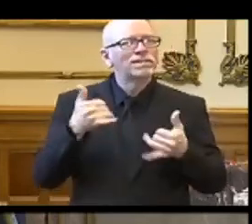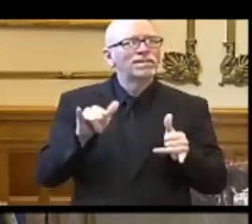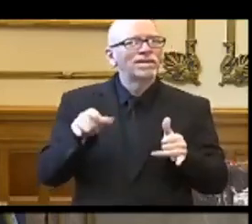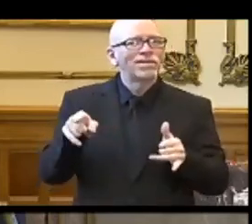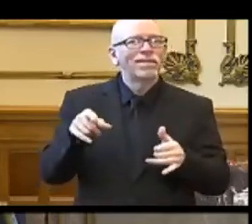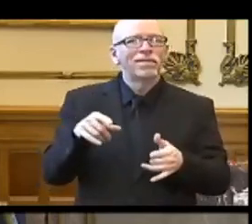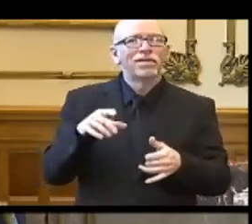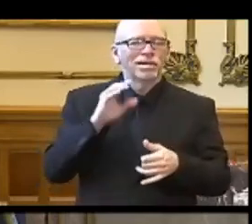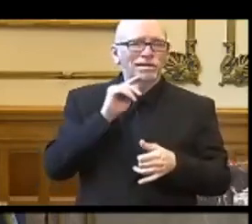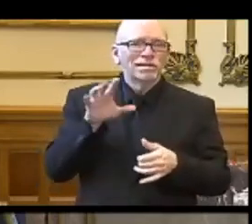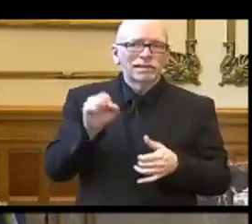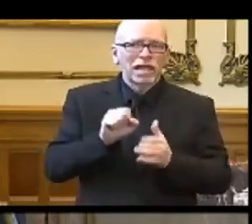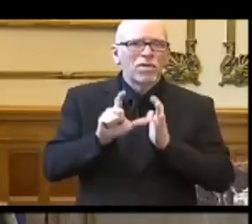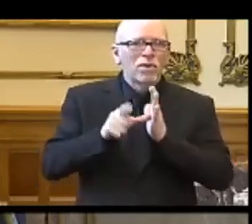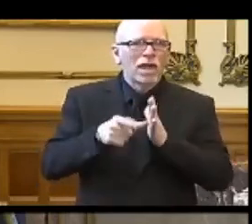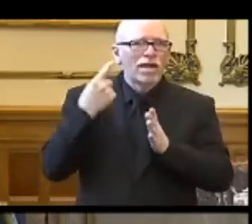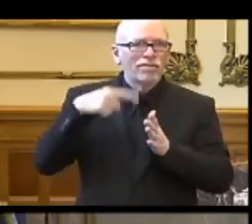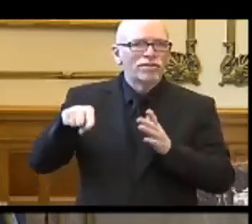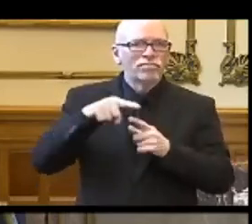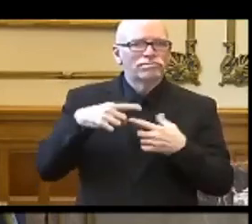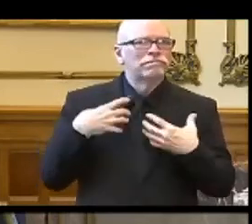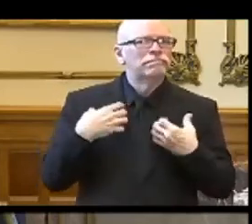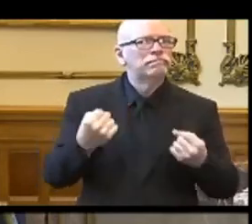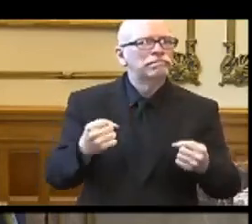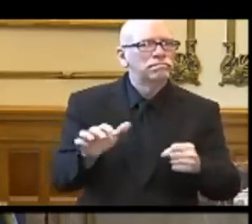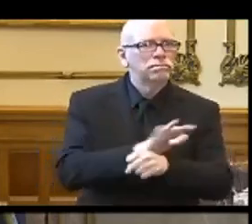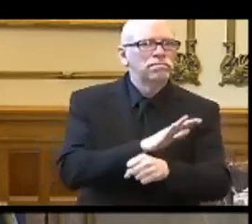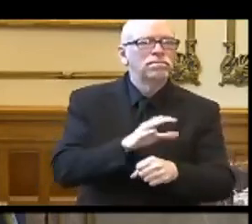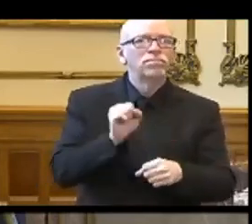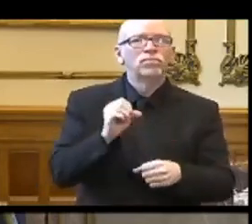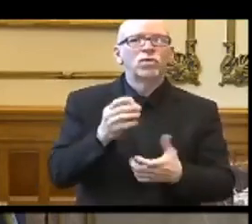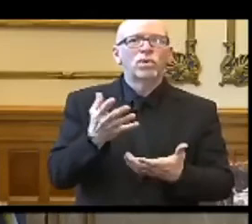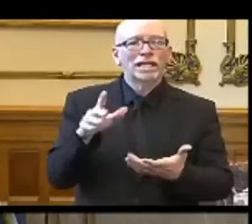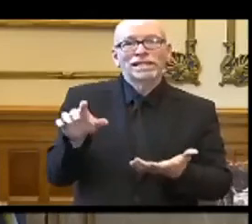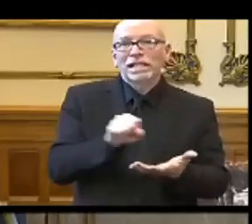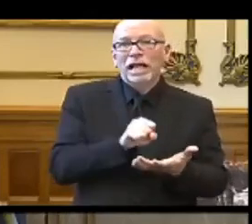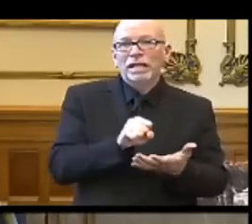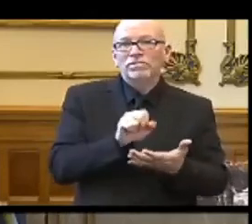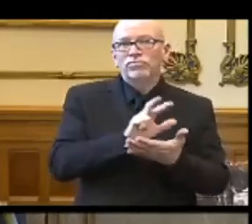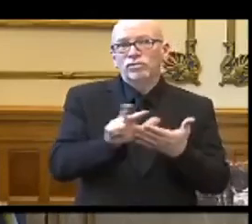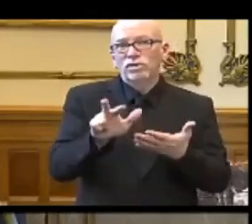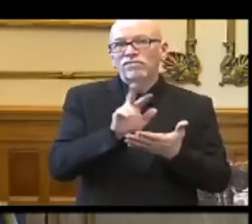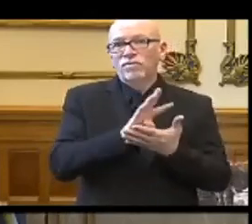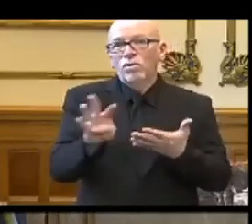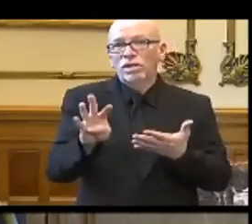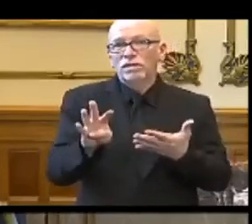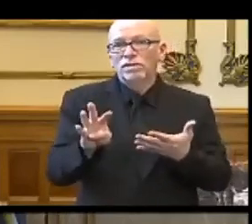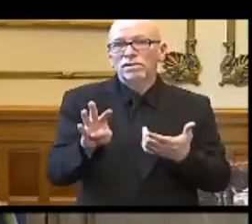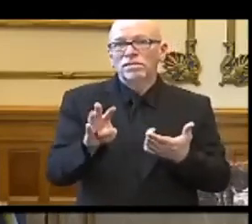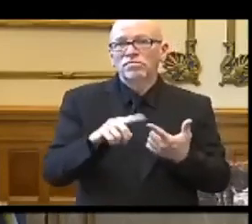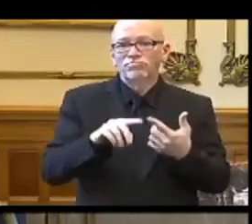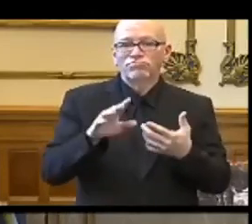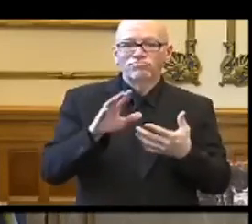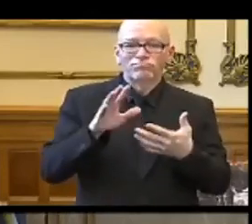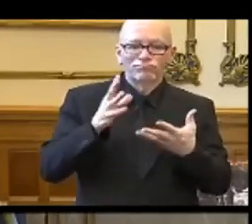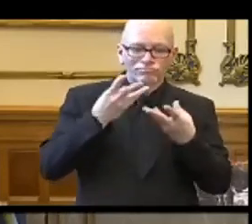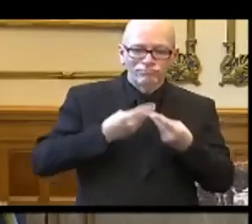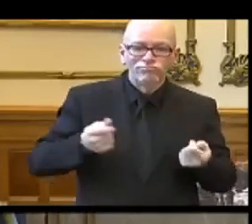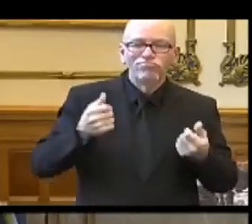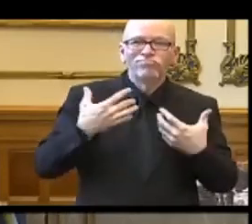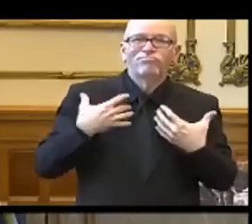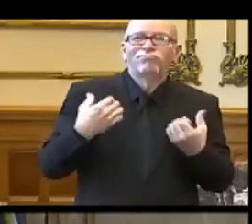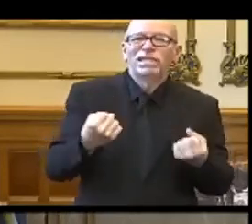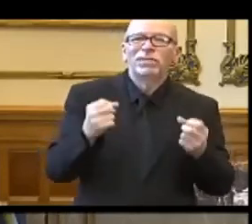it takes a while for individuals to get better. So it does take a 3 to 4 week period of time to get through your symptoms and then to get